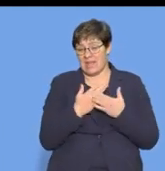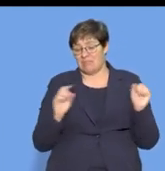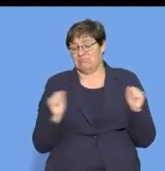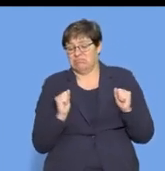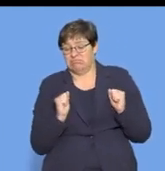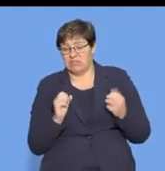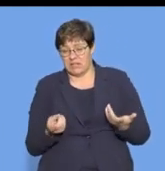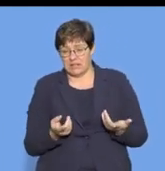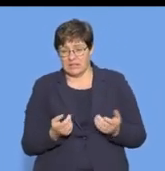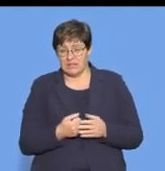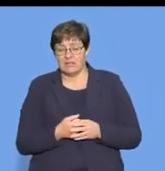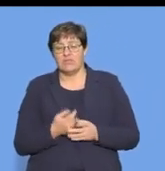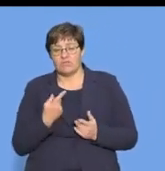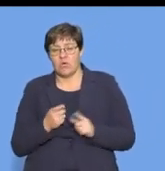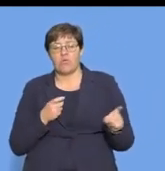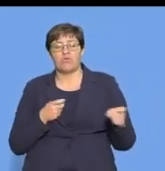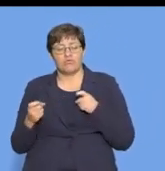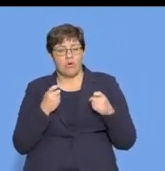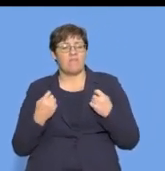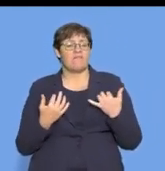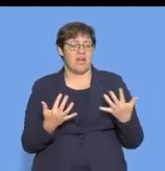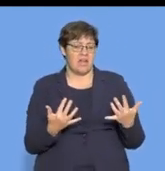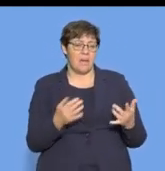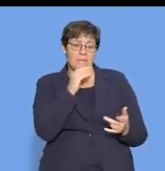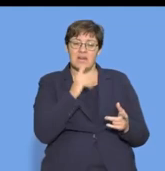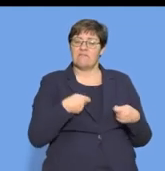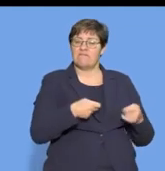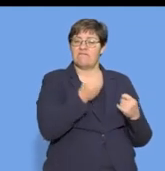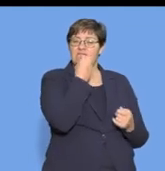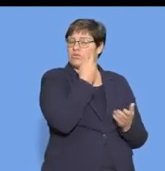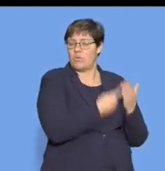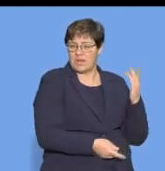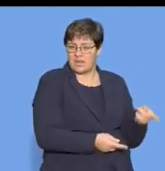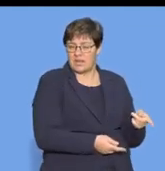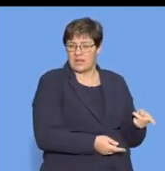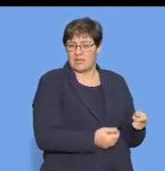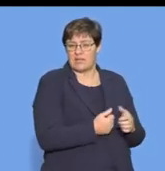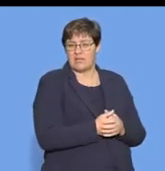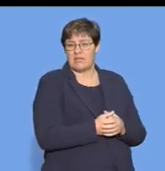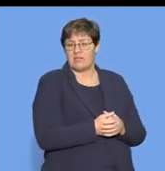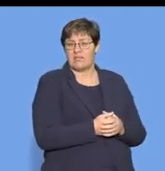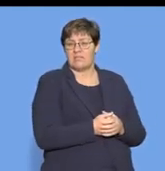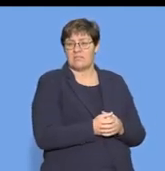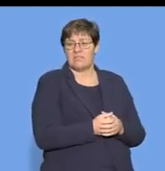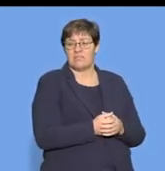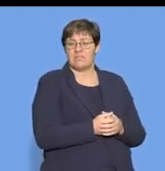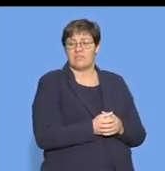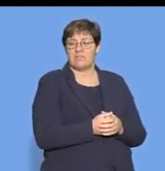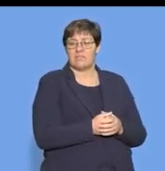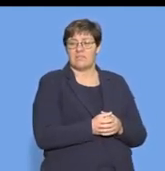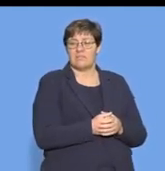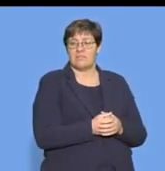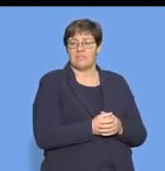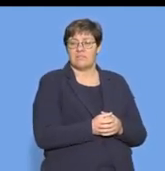winter. So they were then able to, and then also by controlling fire, besides cooking their food, so